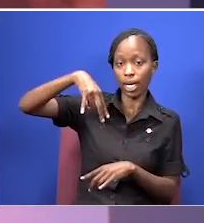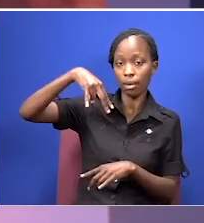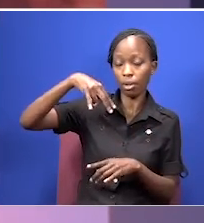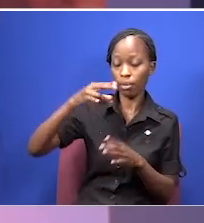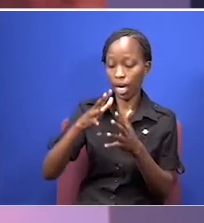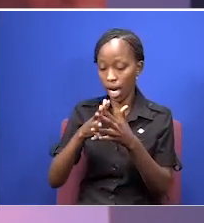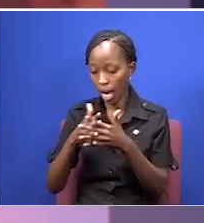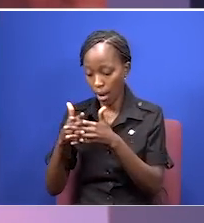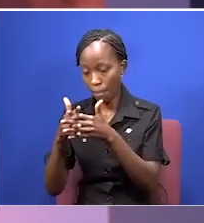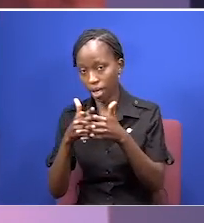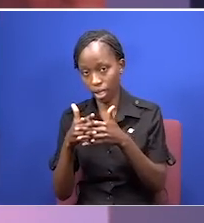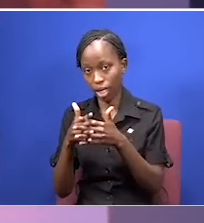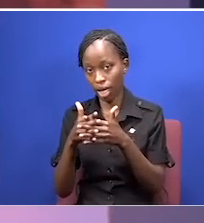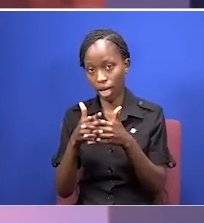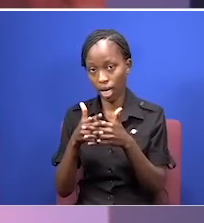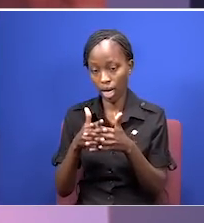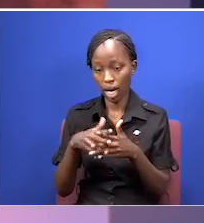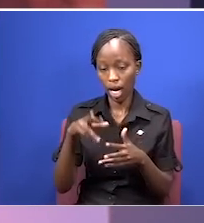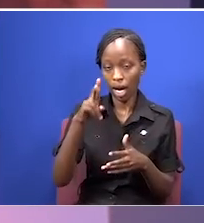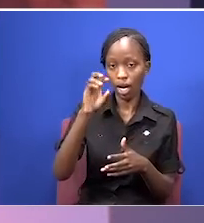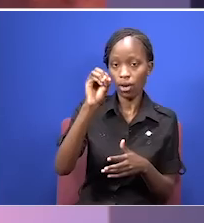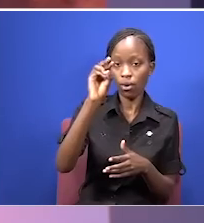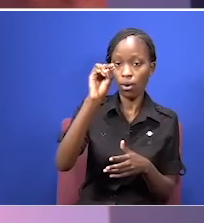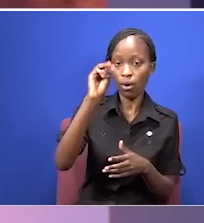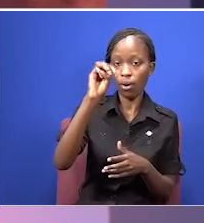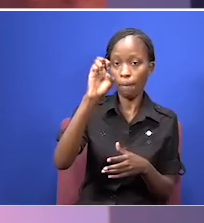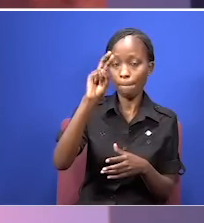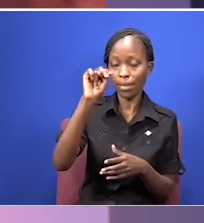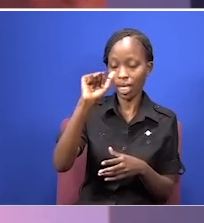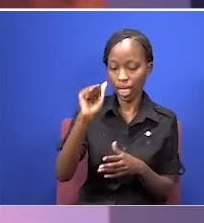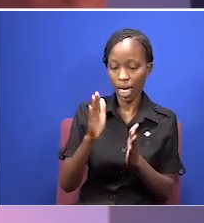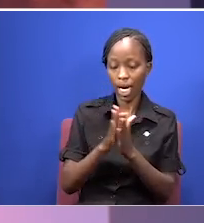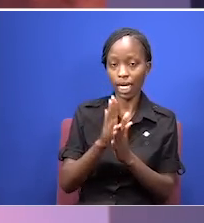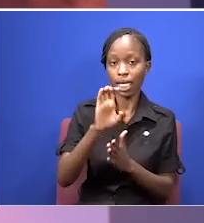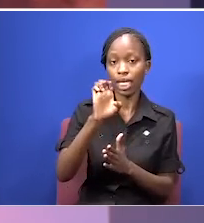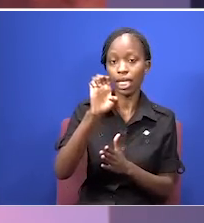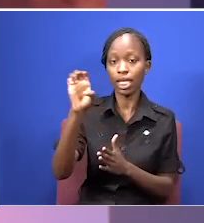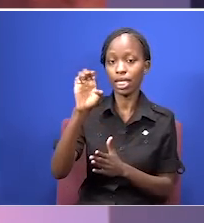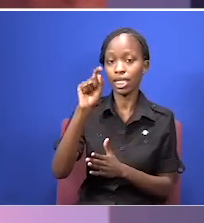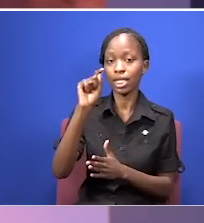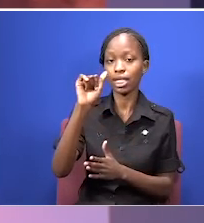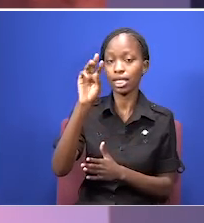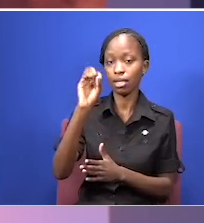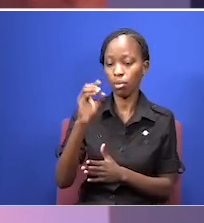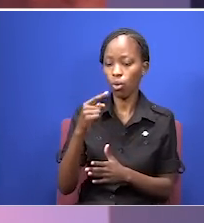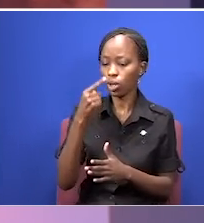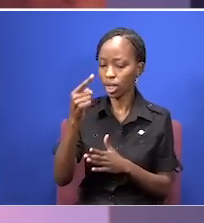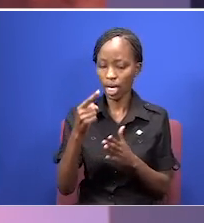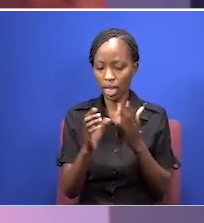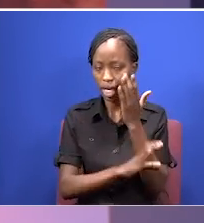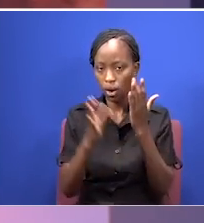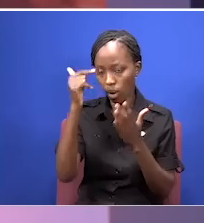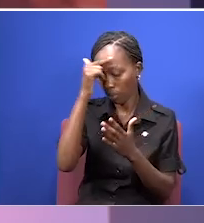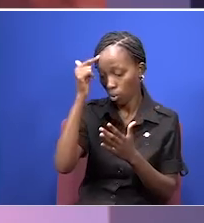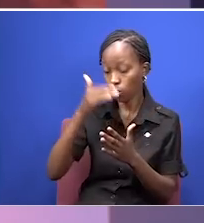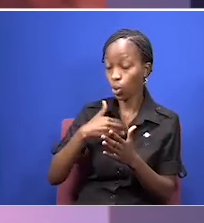in america usa in romania and in istimo we mentioned this country especially because we